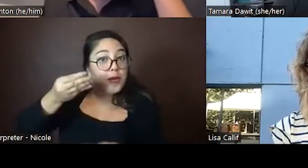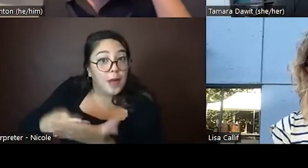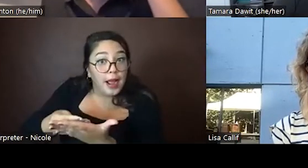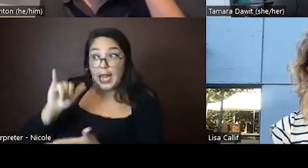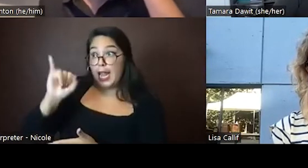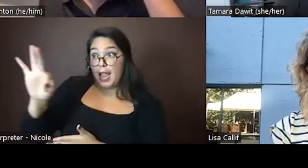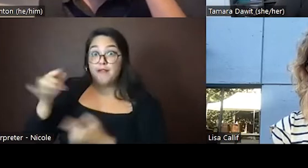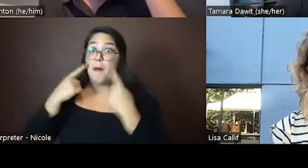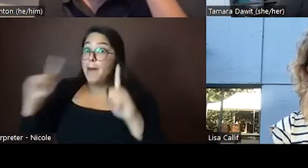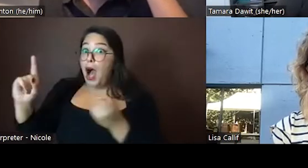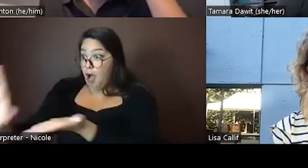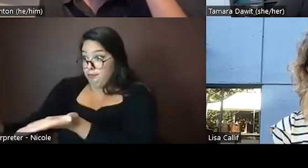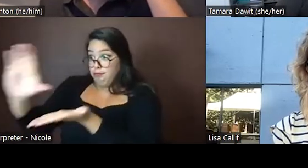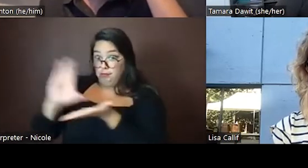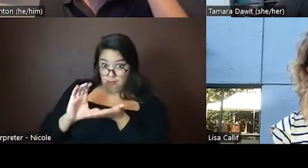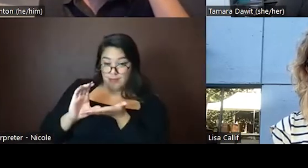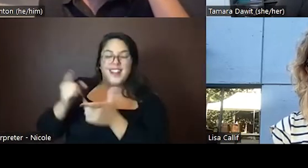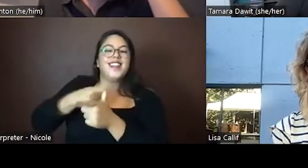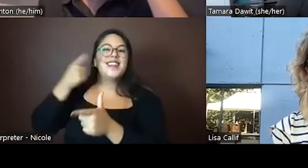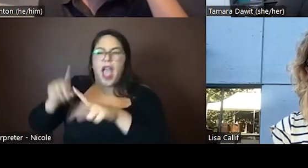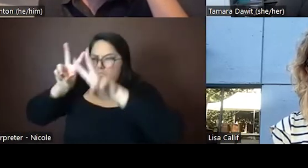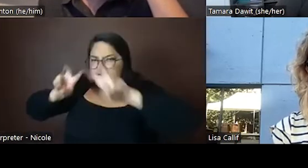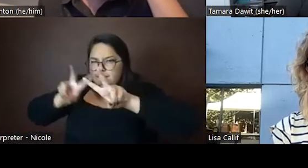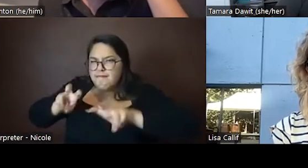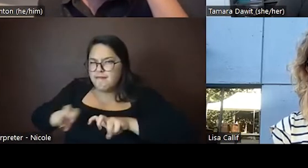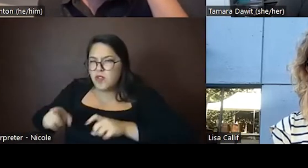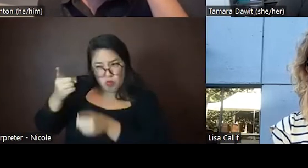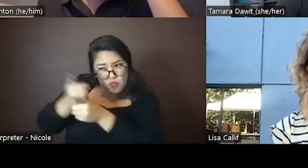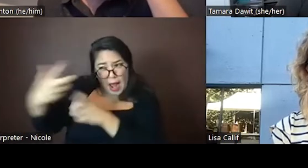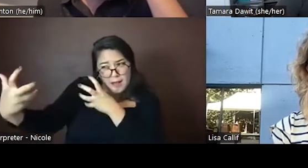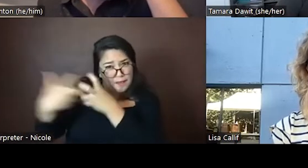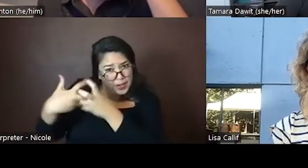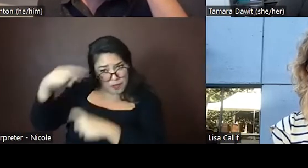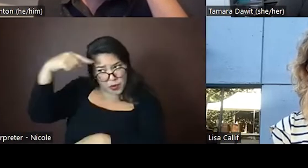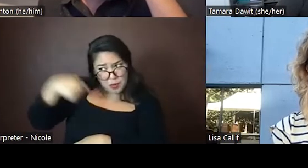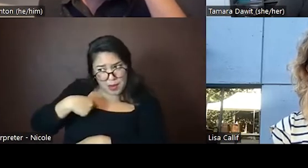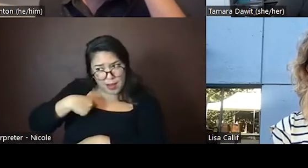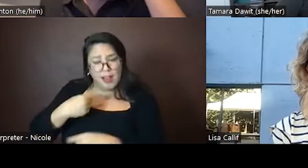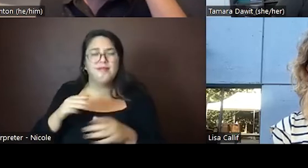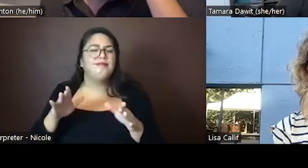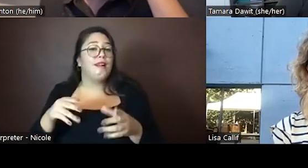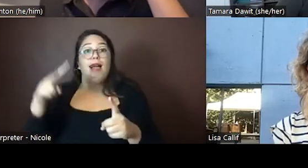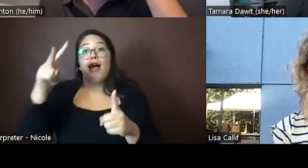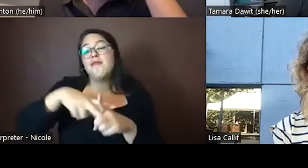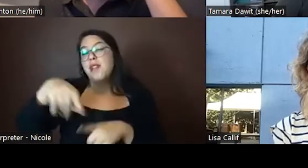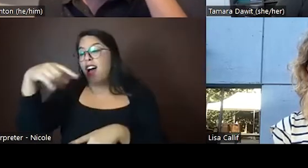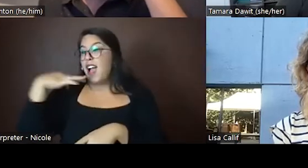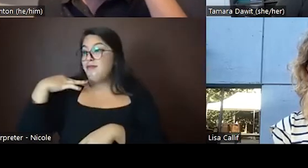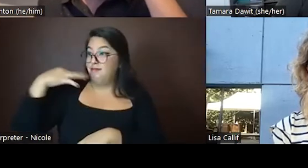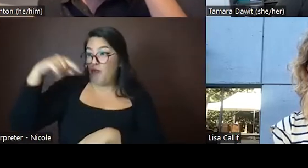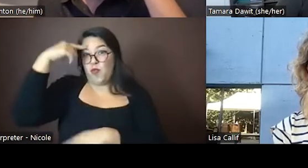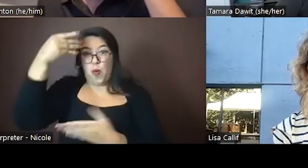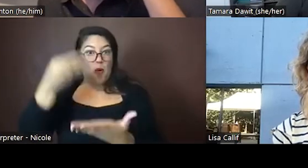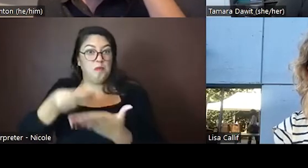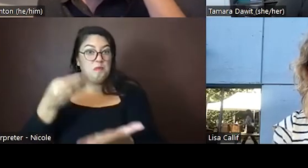is the right partnership for you. Don't apply for stuff that, you know, you just know you wouldn't want under any